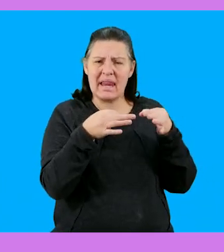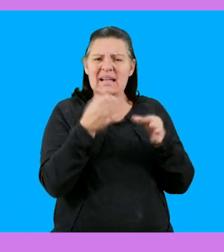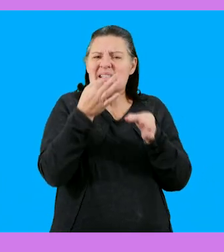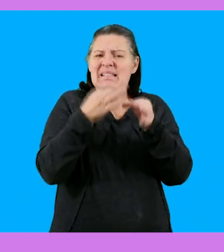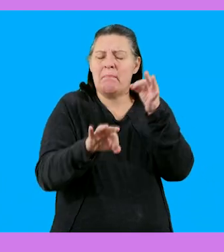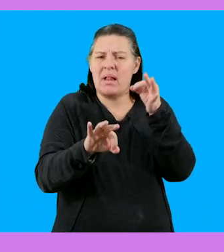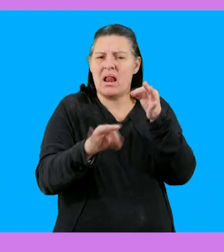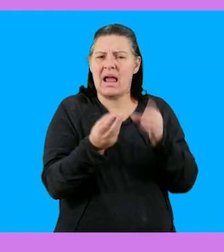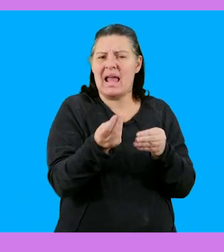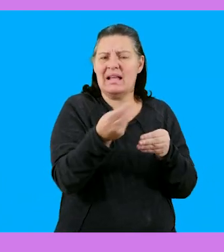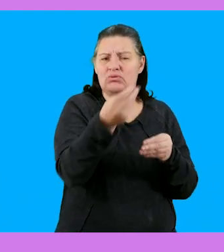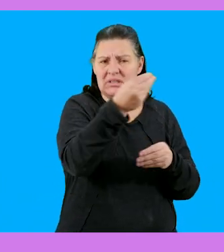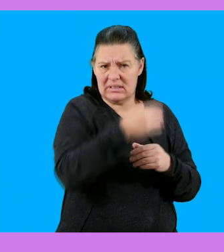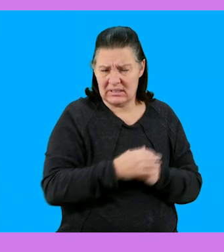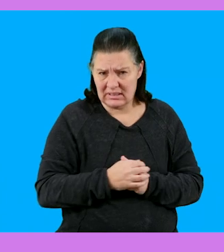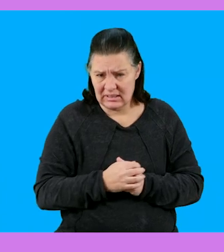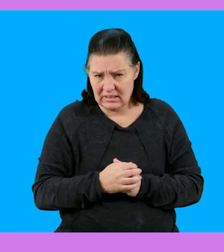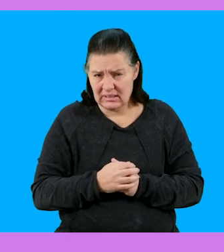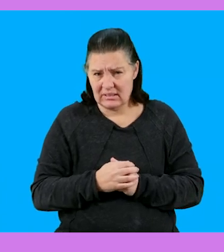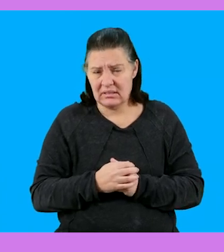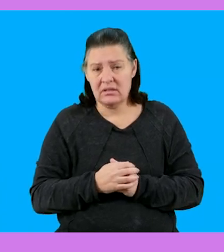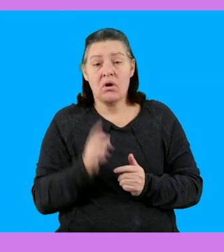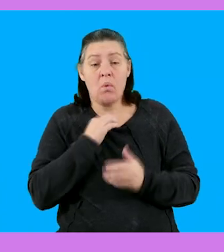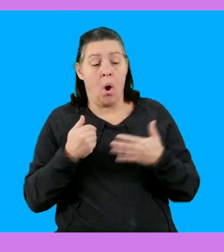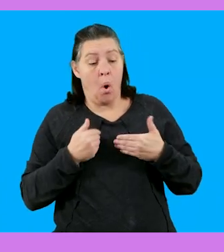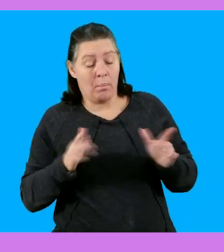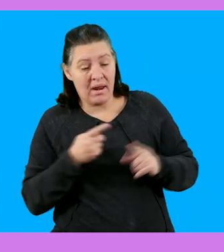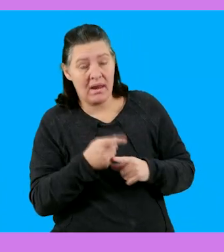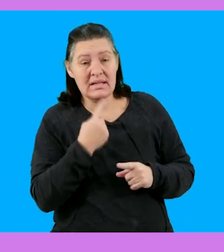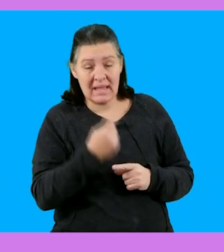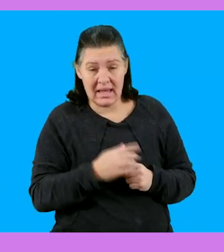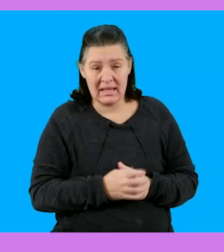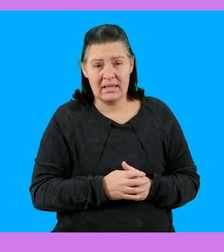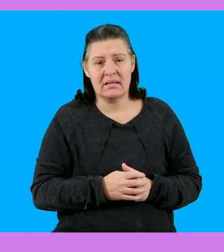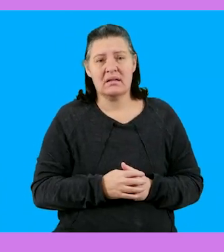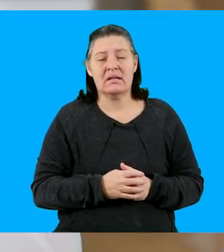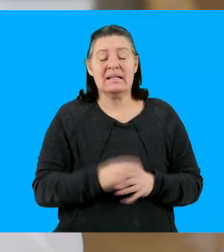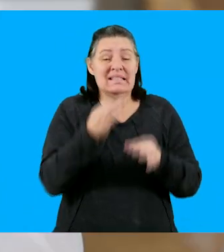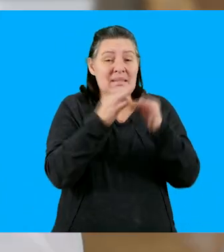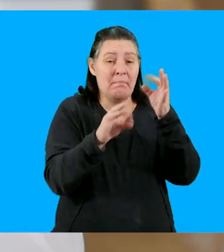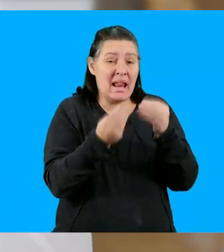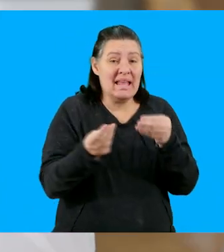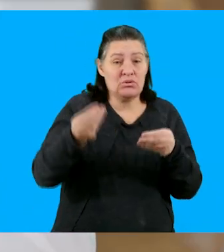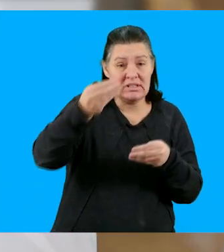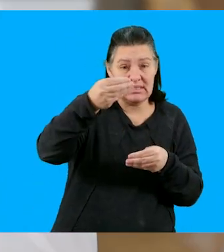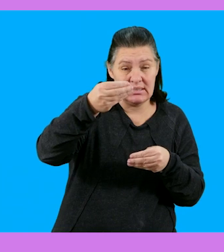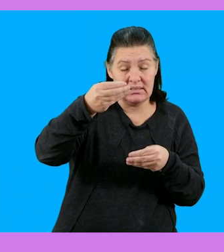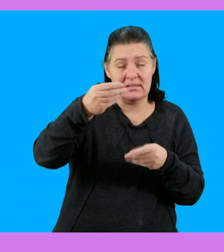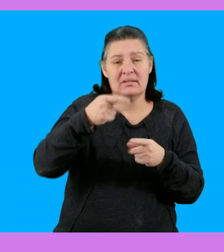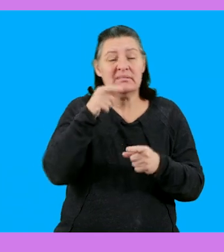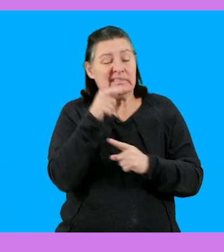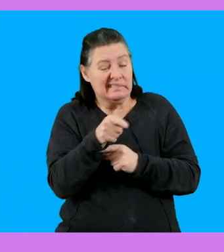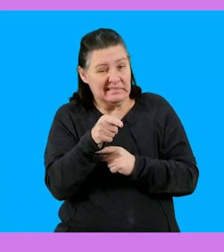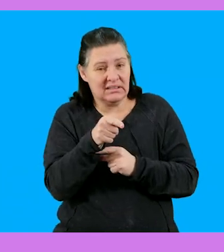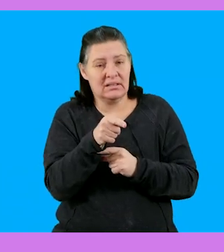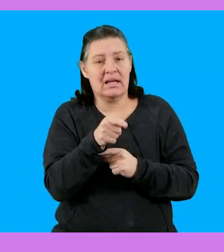simple interest. Okay, so if you've listened carefully to what I said when we opened this lesson, I indicated that simple interest